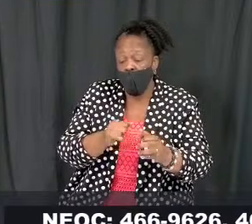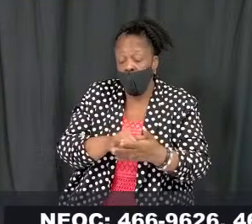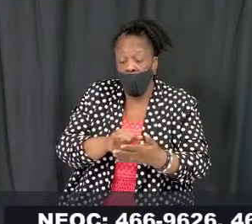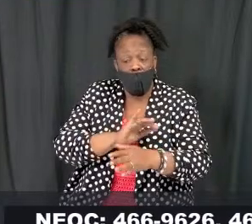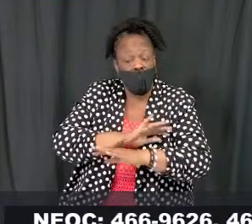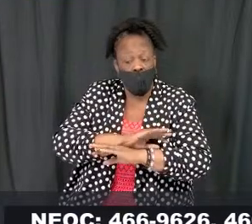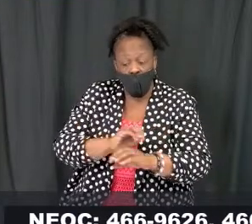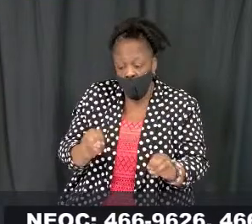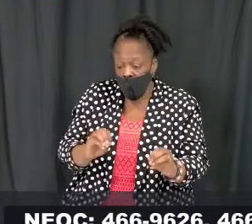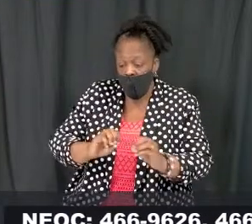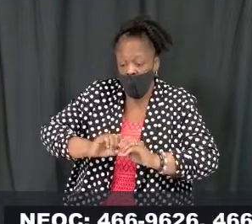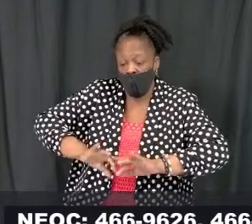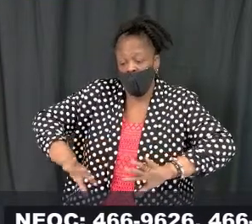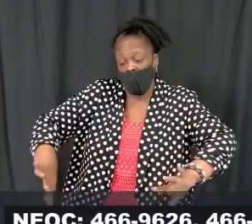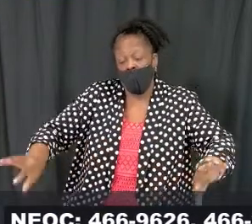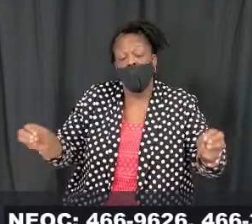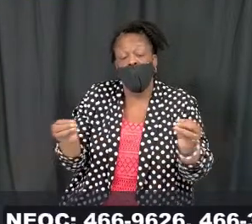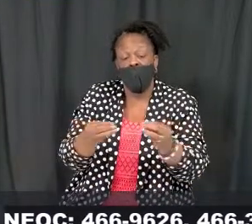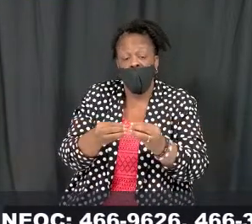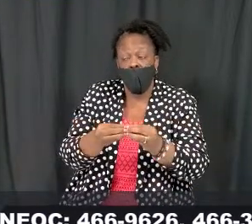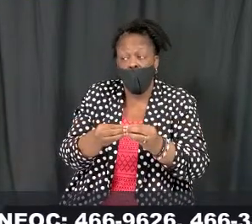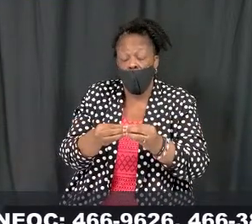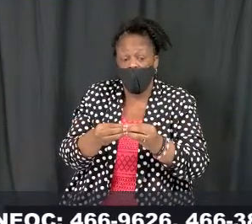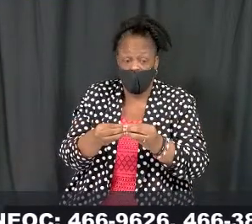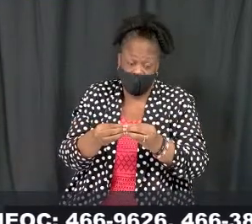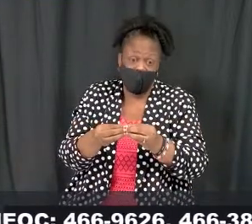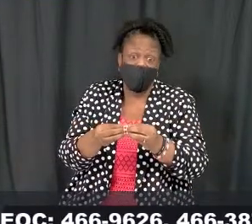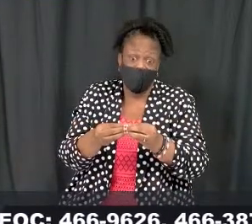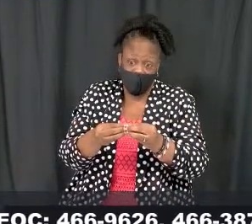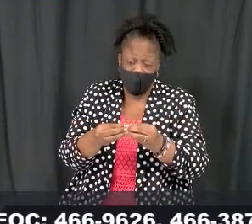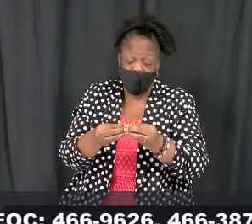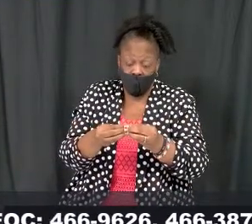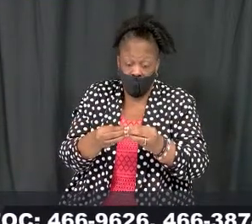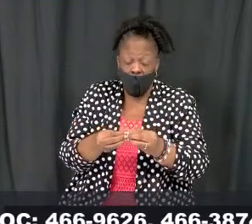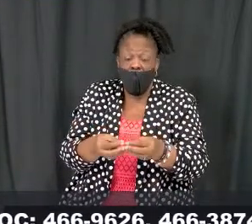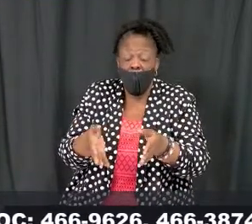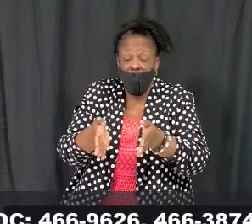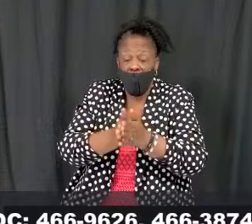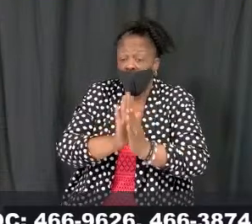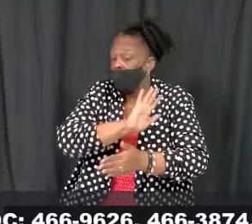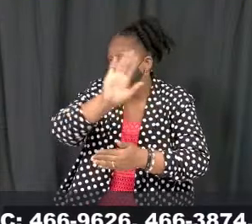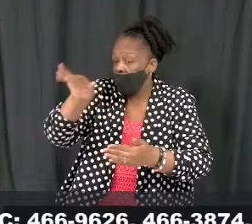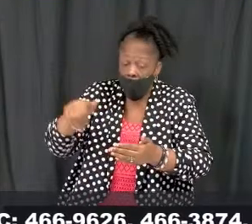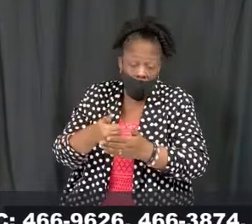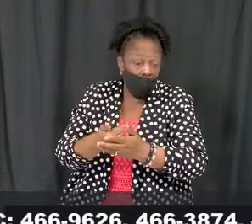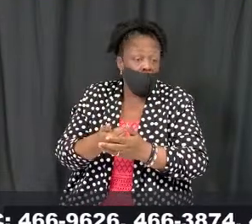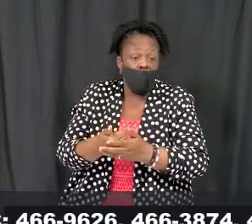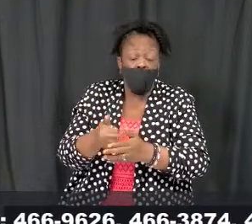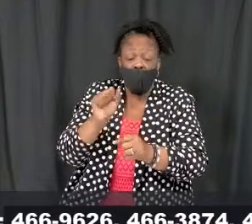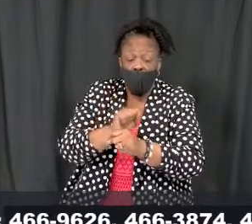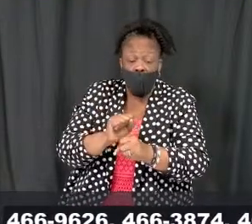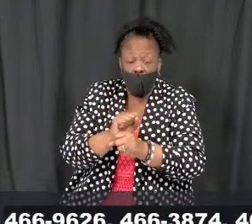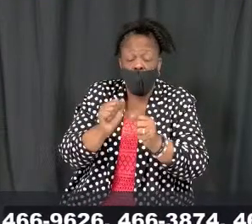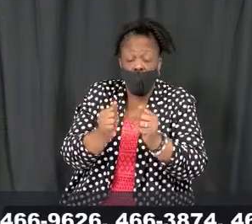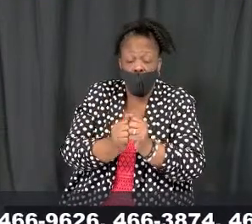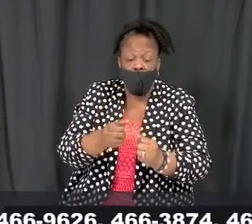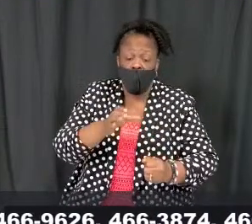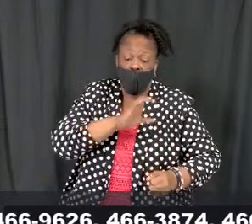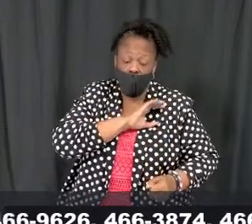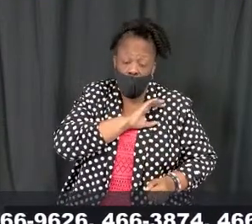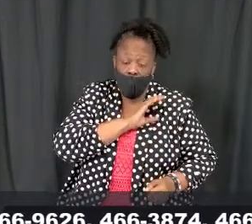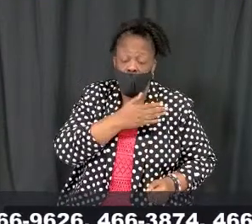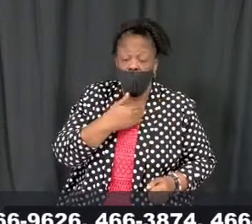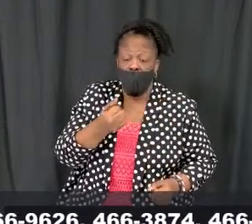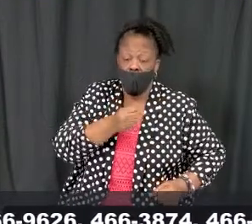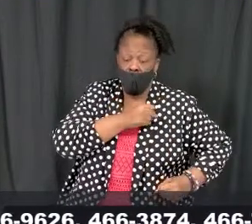the virus. We solicit the full cooperation of the public in this exercise. The police and defense forces